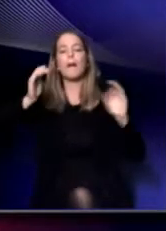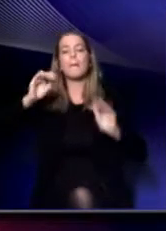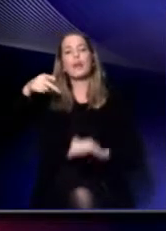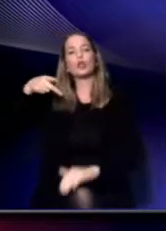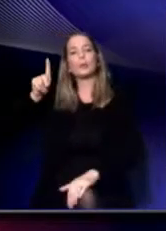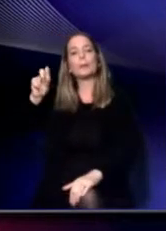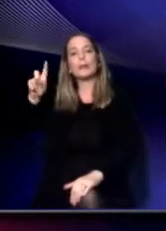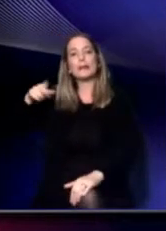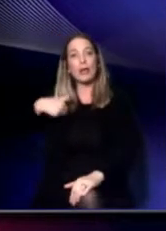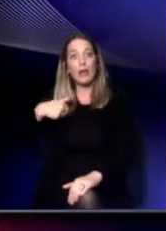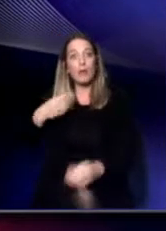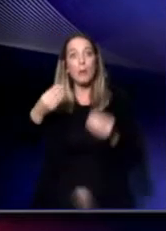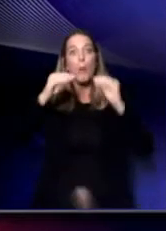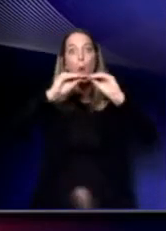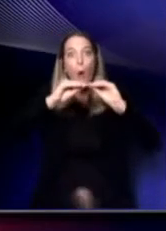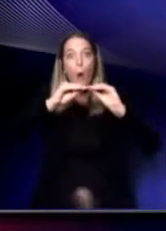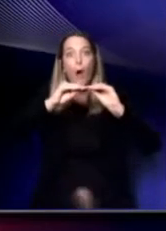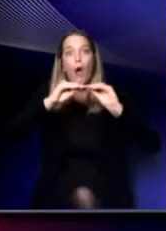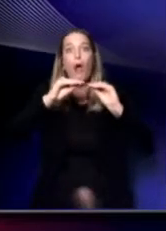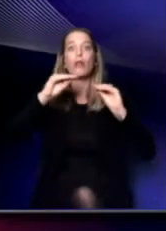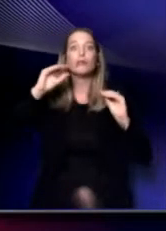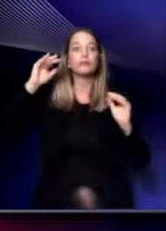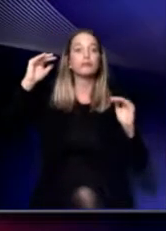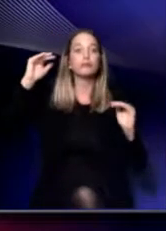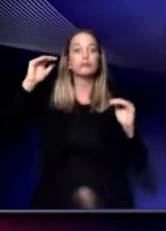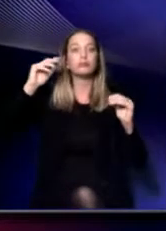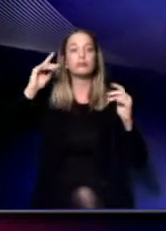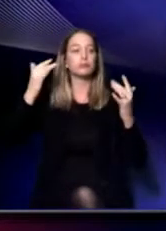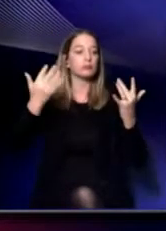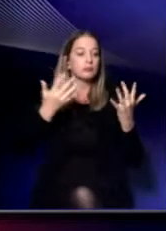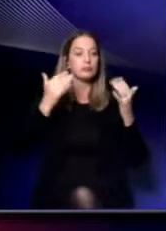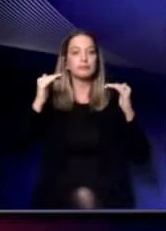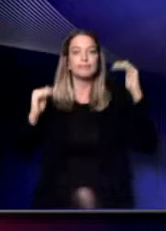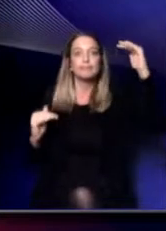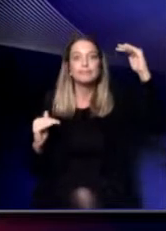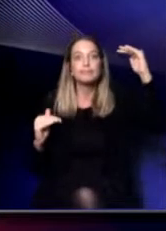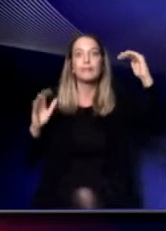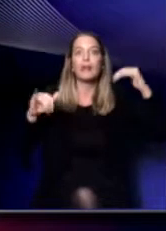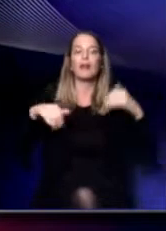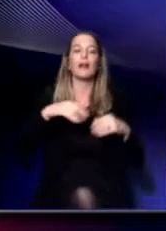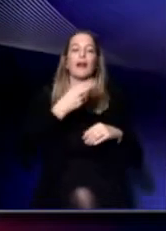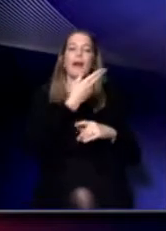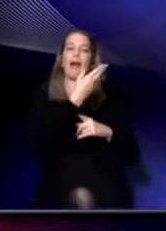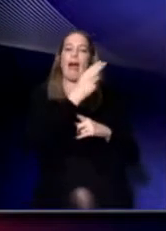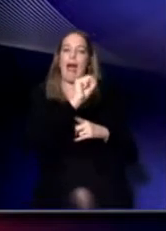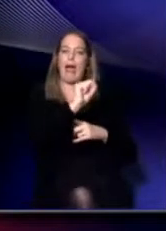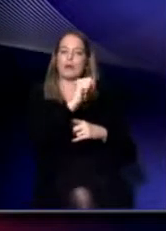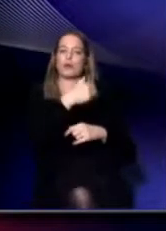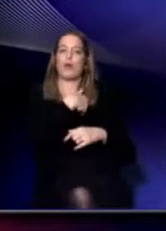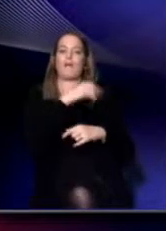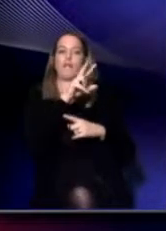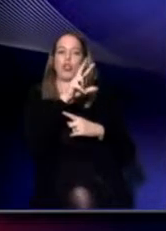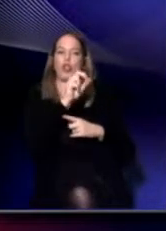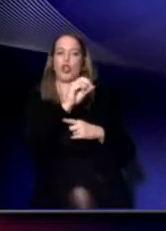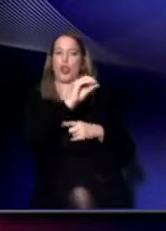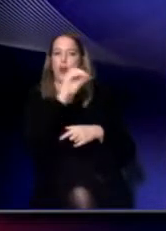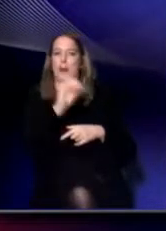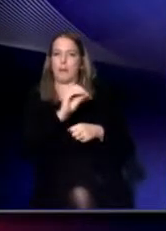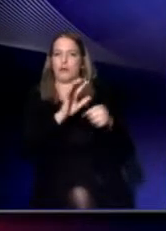PDSD? Looks like it's, depending on what, it's high school, it's 30% complete, full